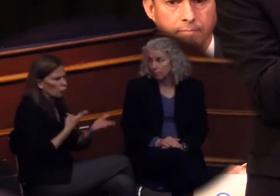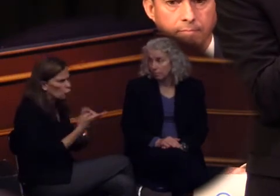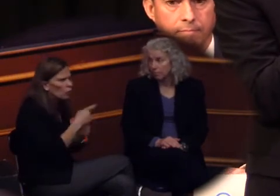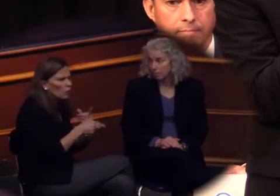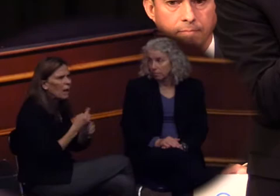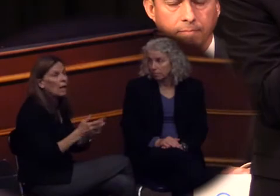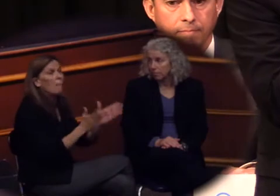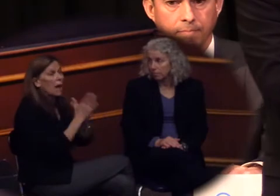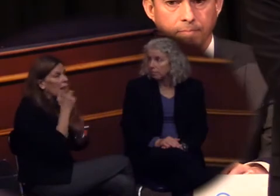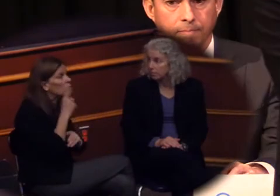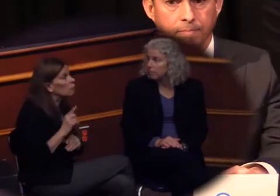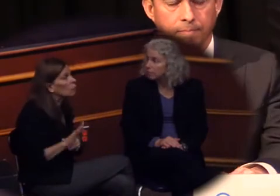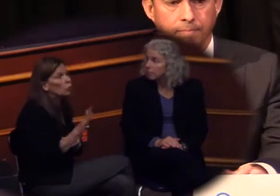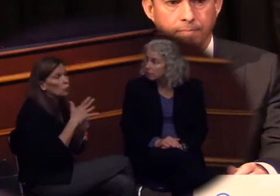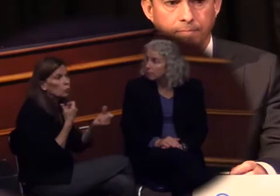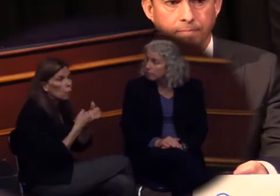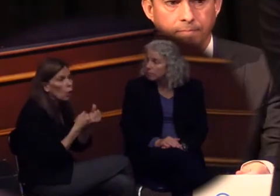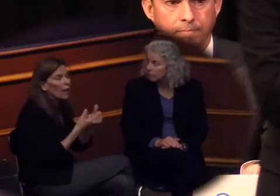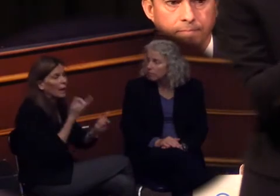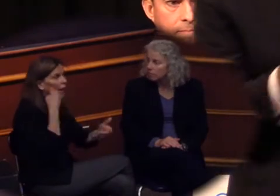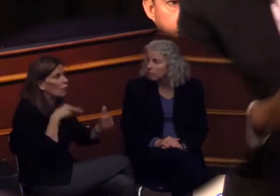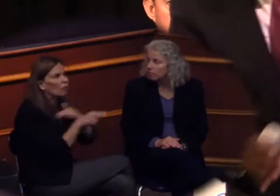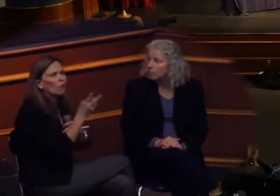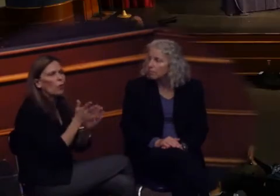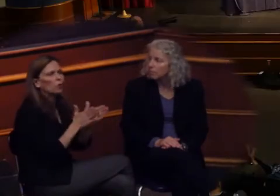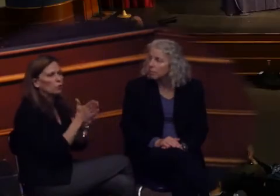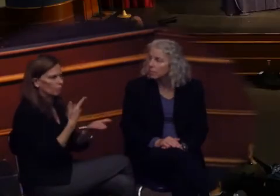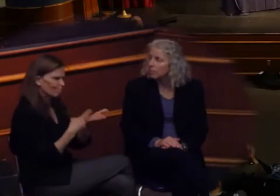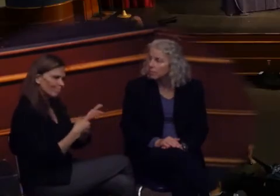support. I look forward to our conversation. Thank you very much.